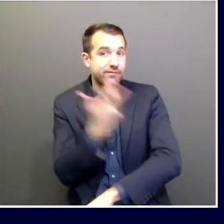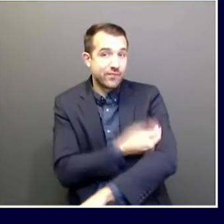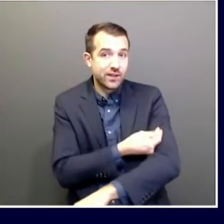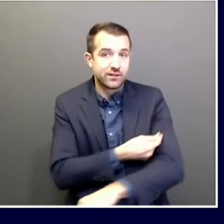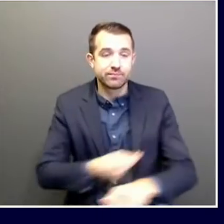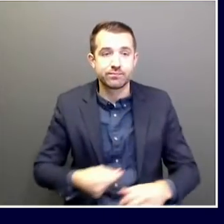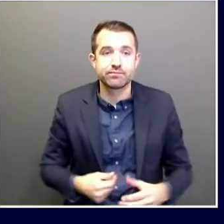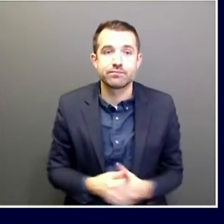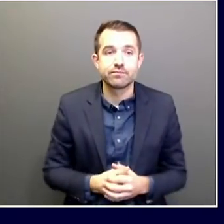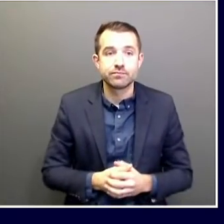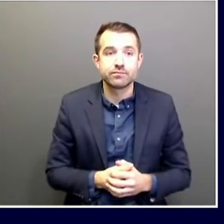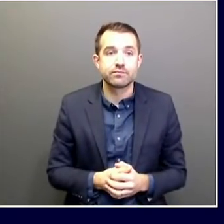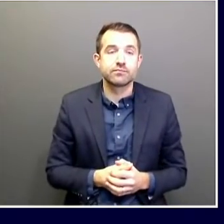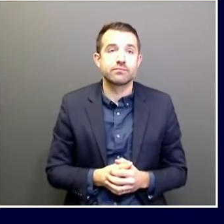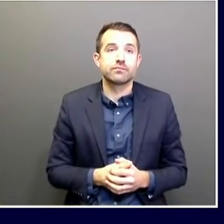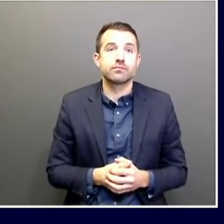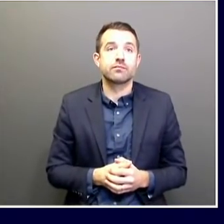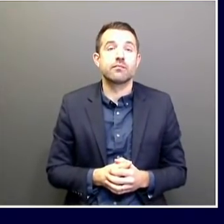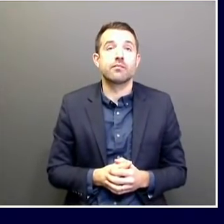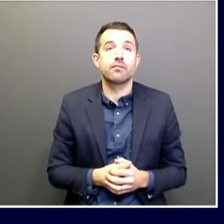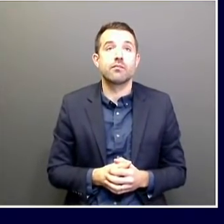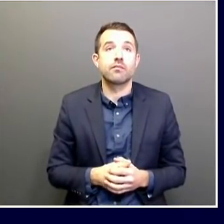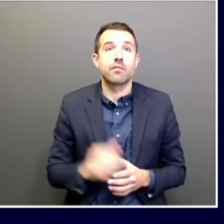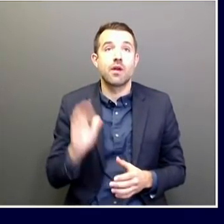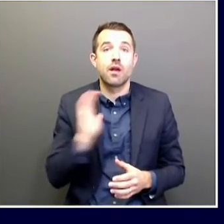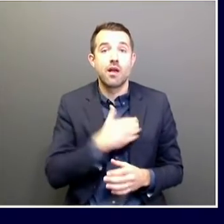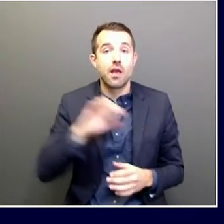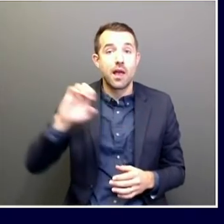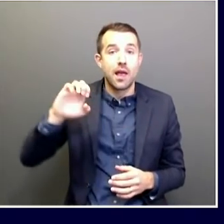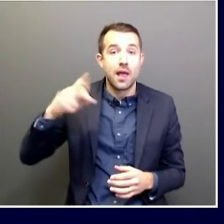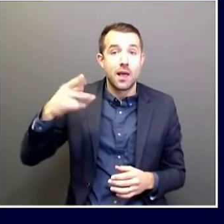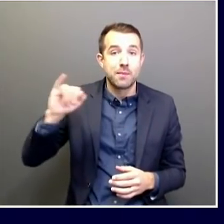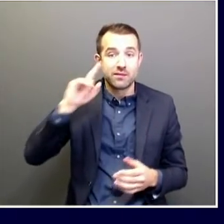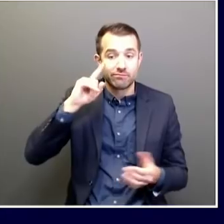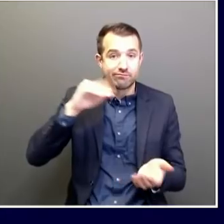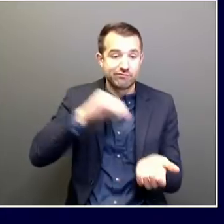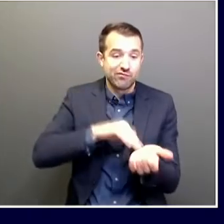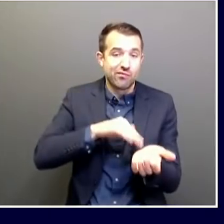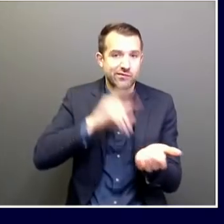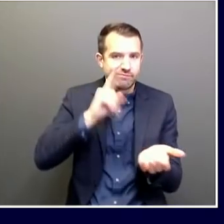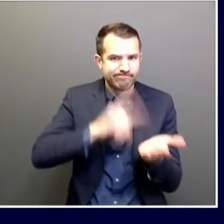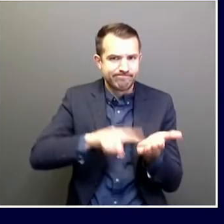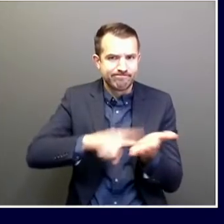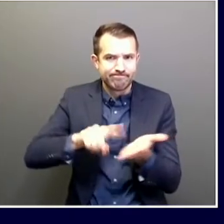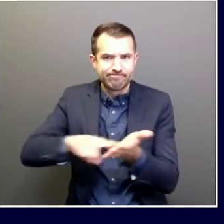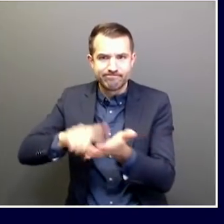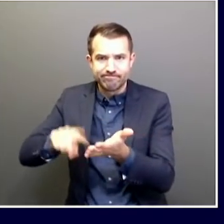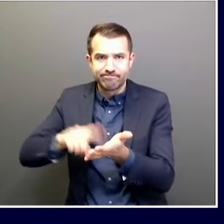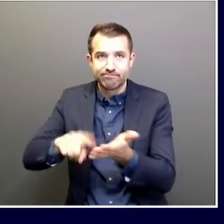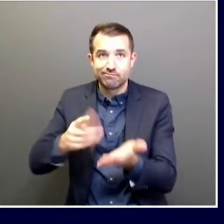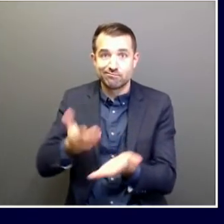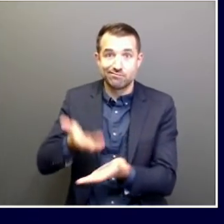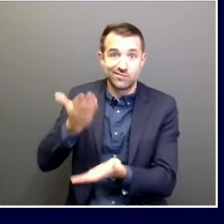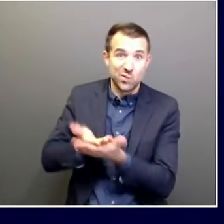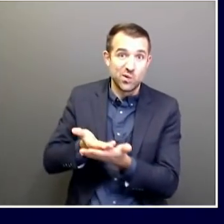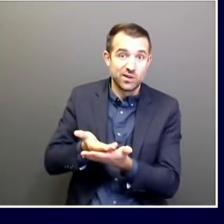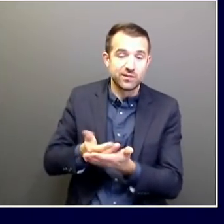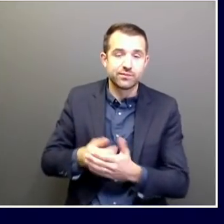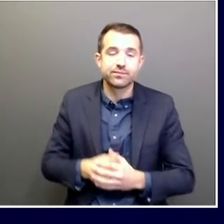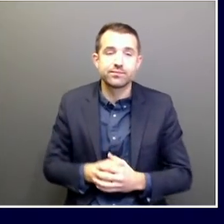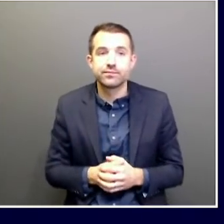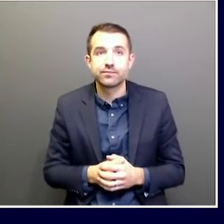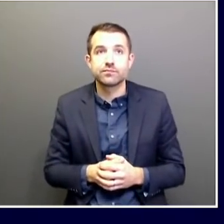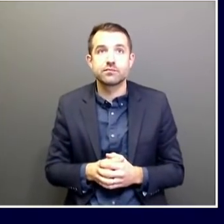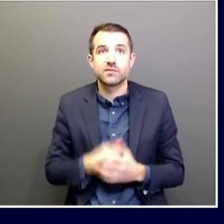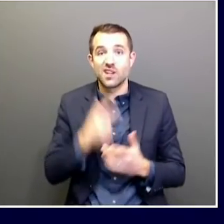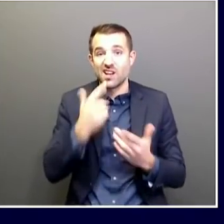by the epidemiological evidence, but also will help clear up any confusion about who is eligible. So with that,